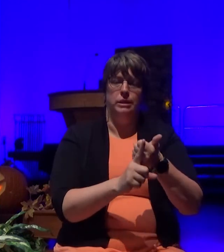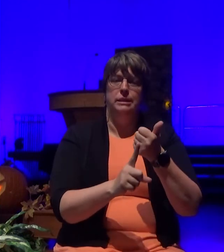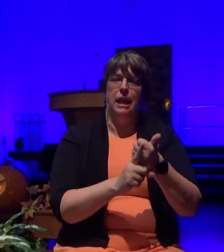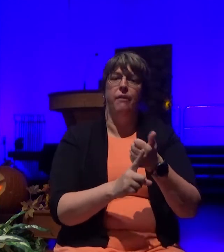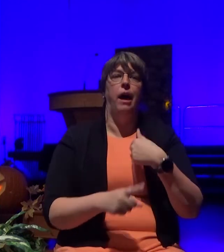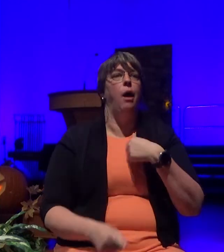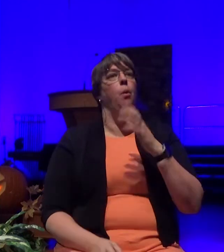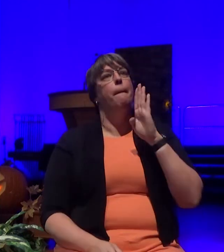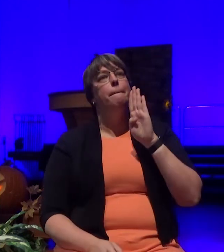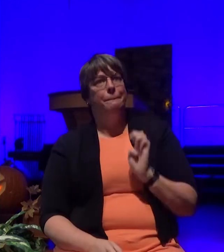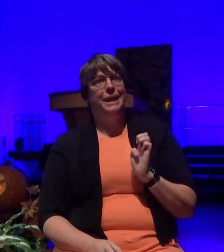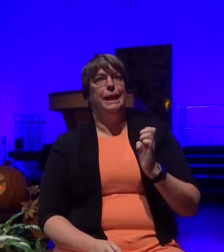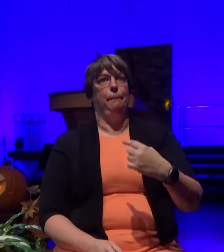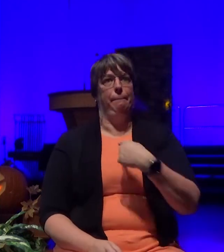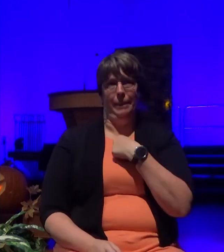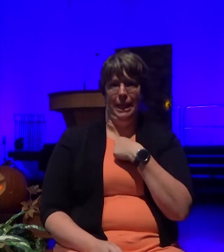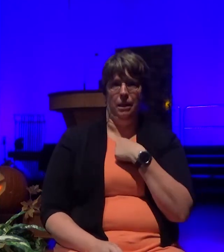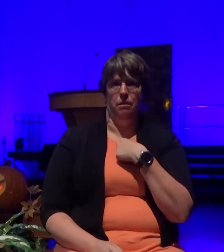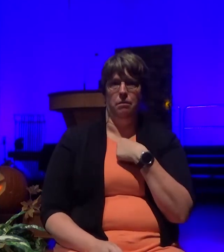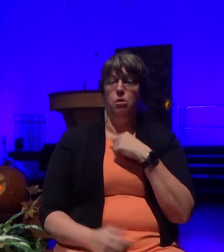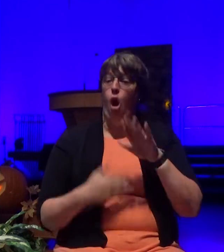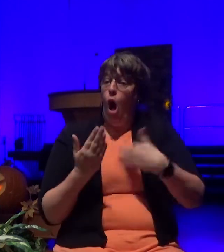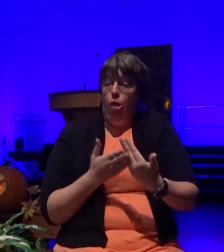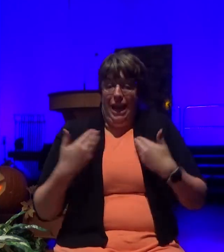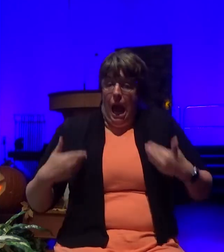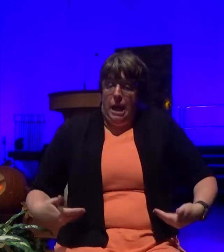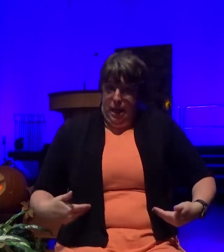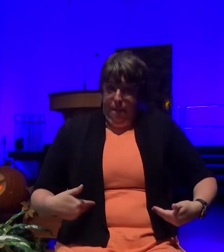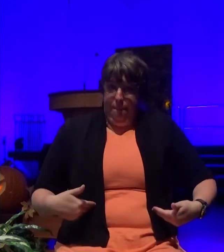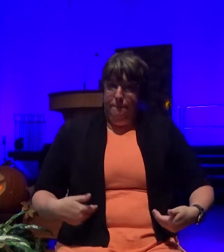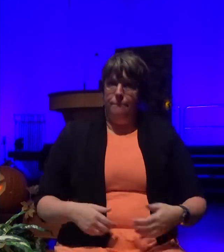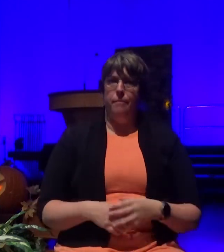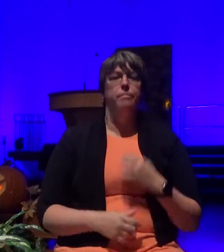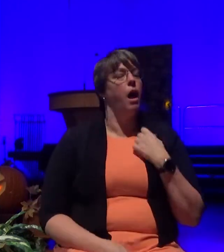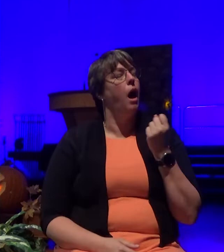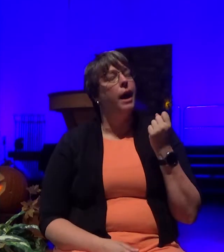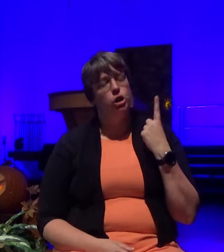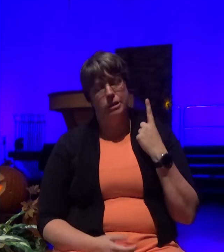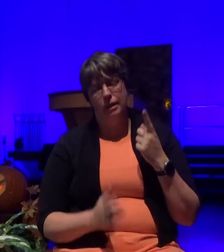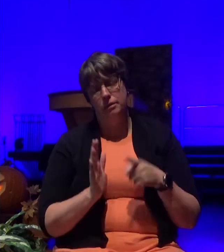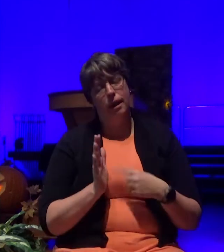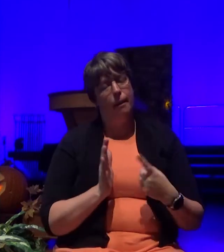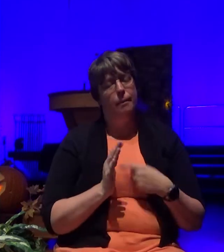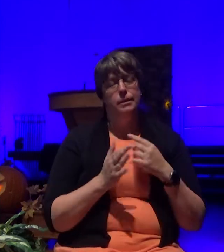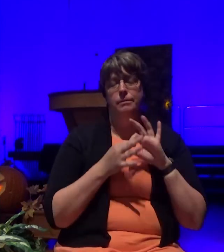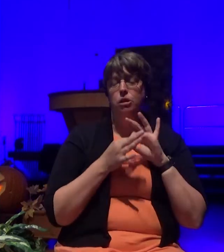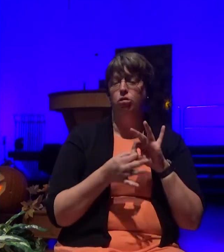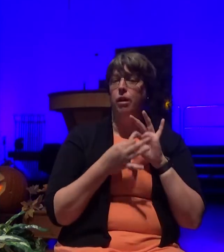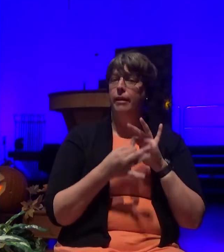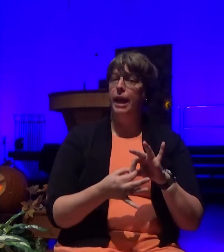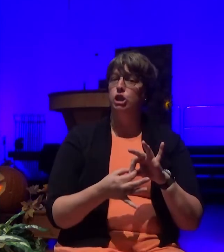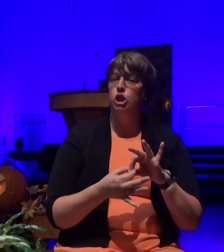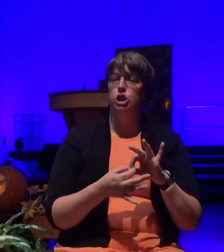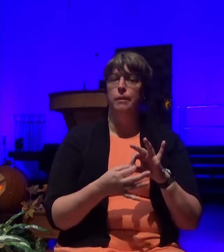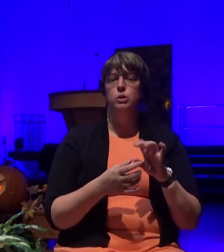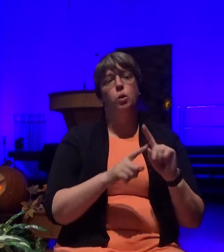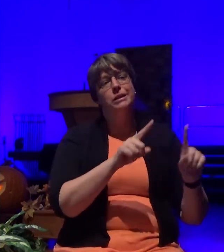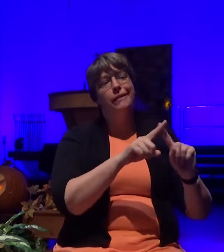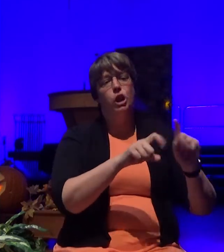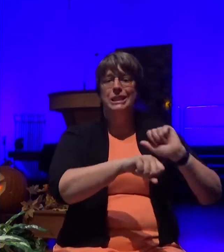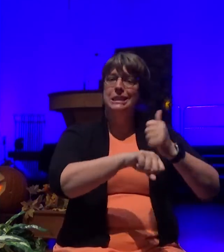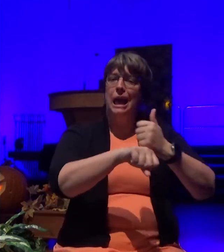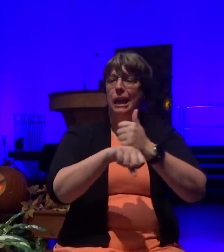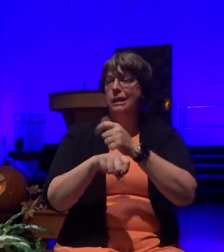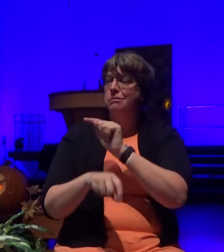gonna be all that I am. Now, I understand that sometimes in relationships and in settings, certain ways that I'm being